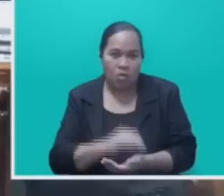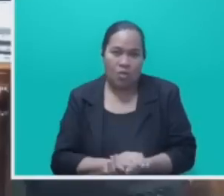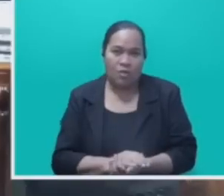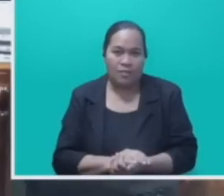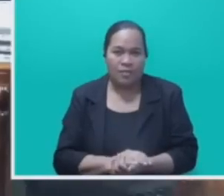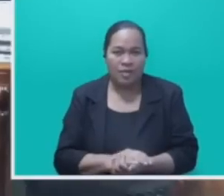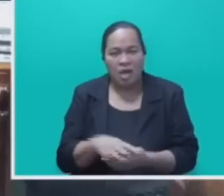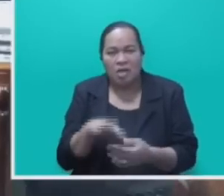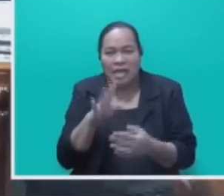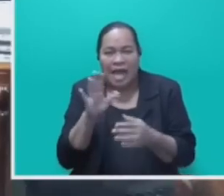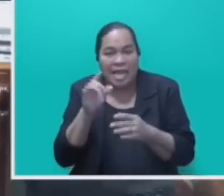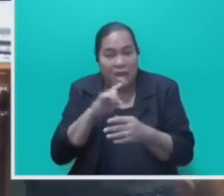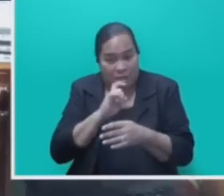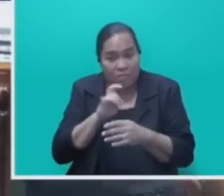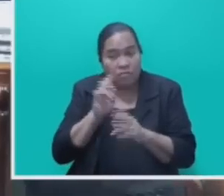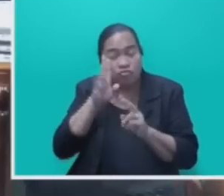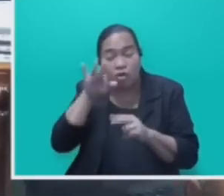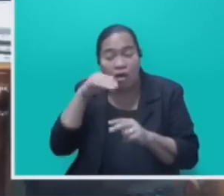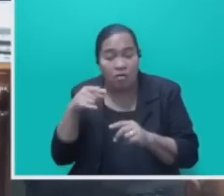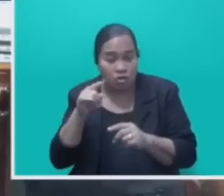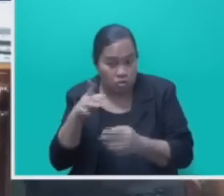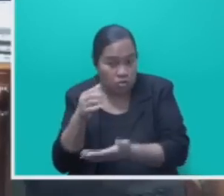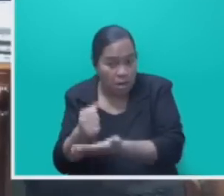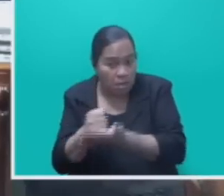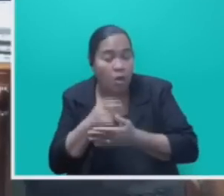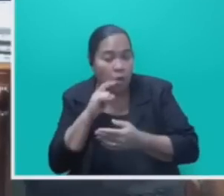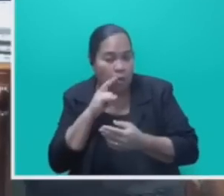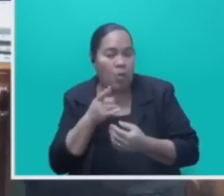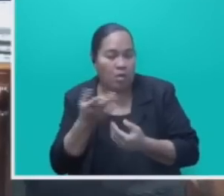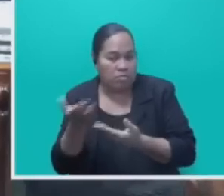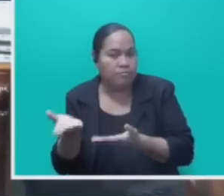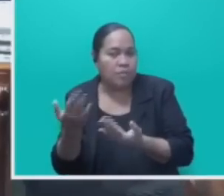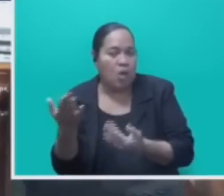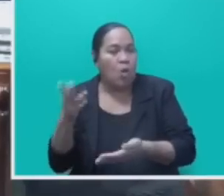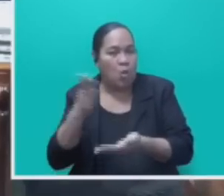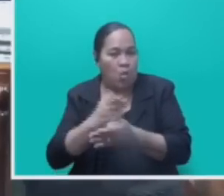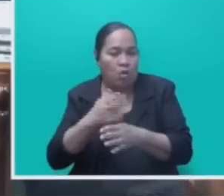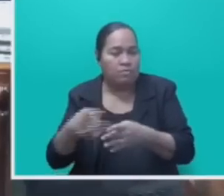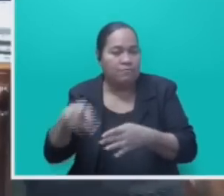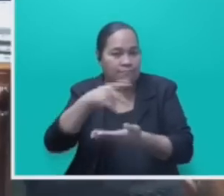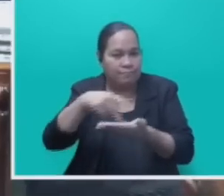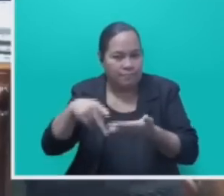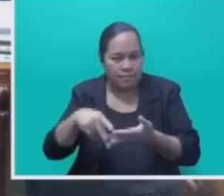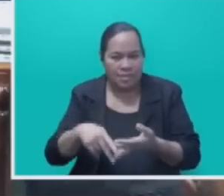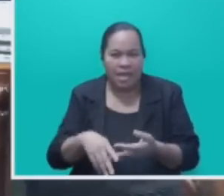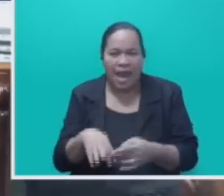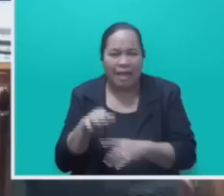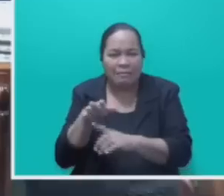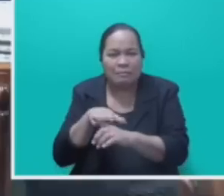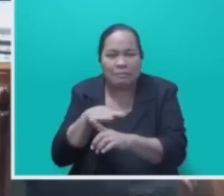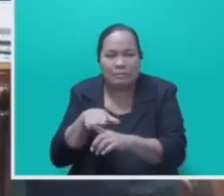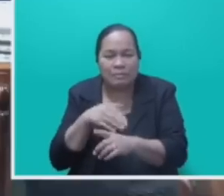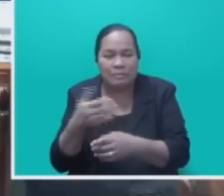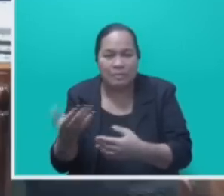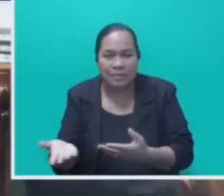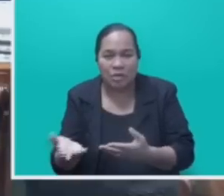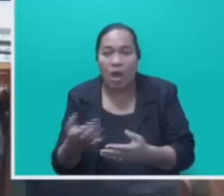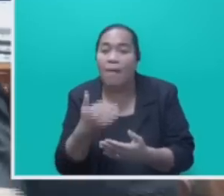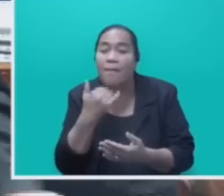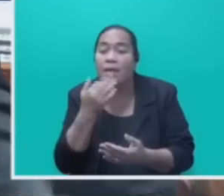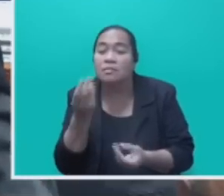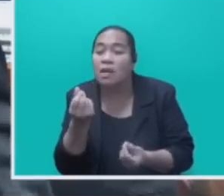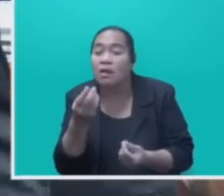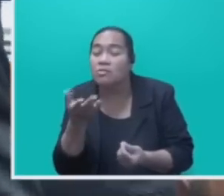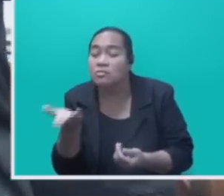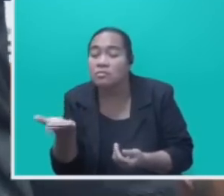a political supporter or crony, how much you flatter the powers that be, or even perhaps how much money